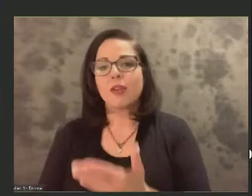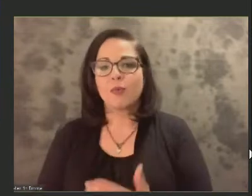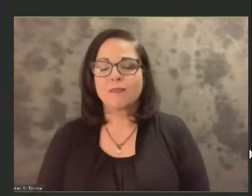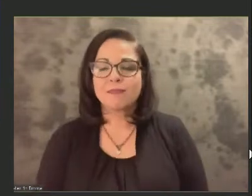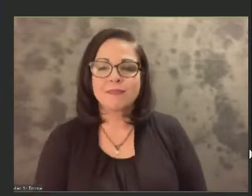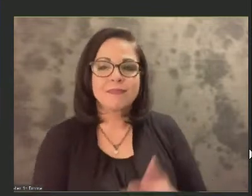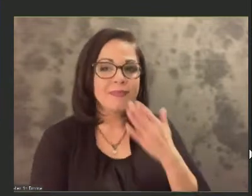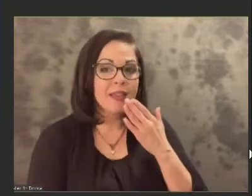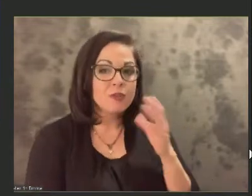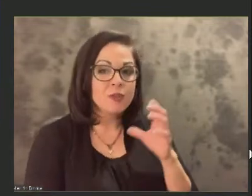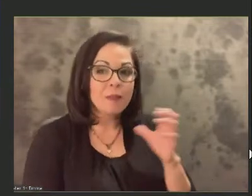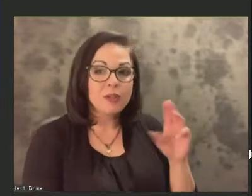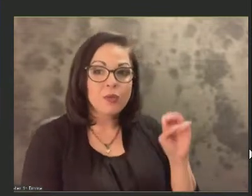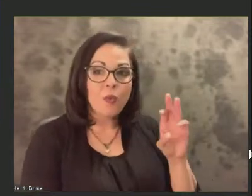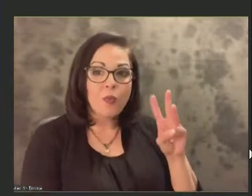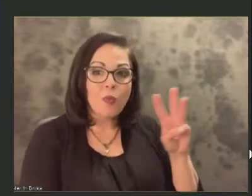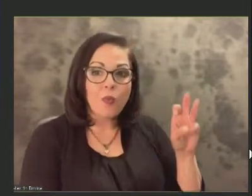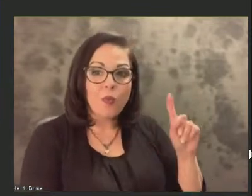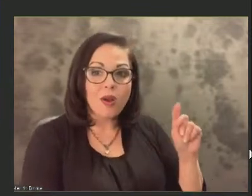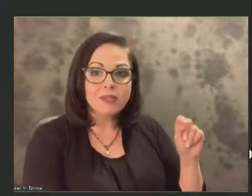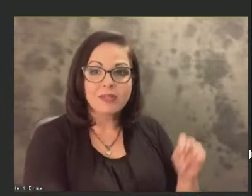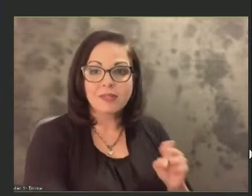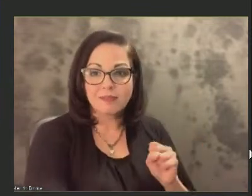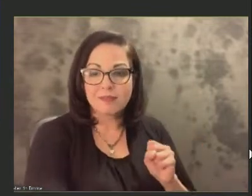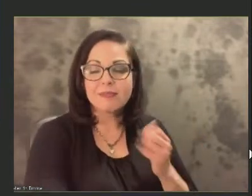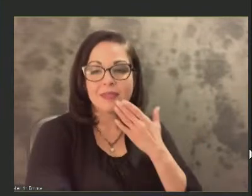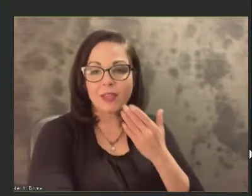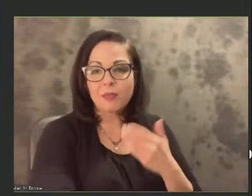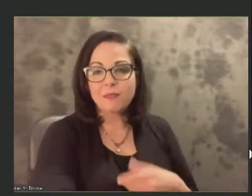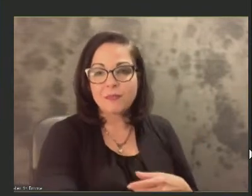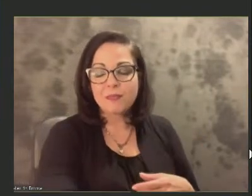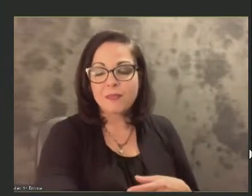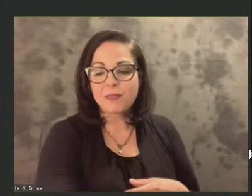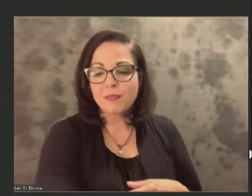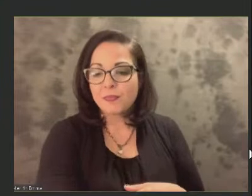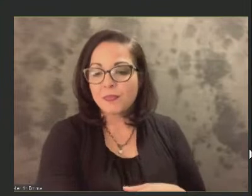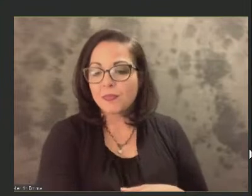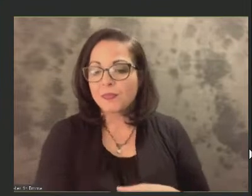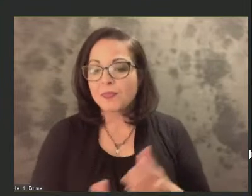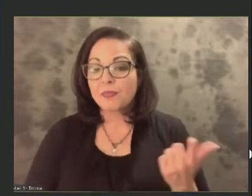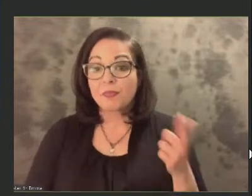you so much, Mr. Watts. Much appreciated. Ms. Turner, please.